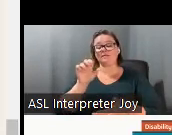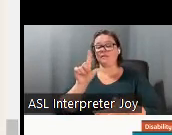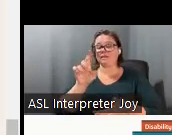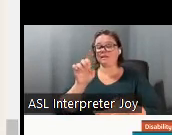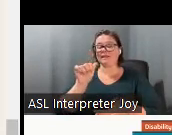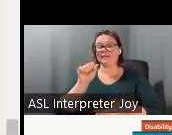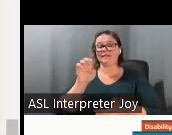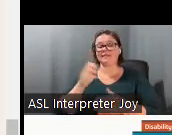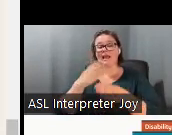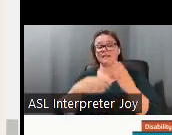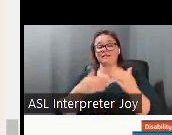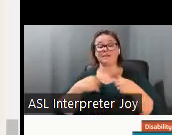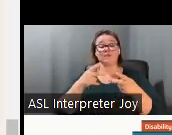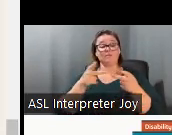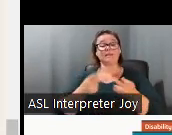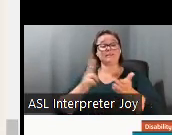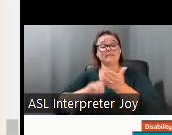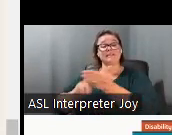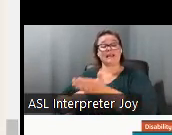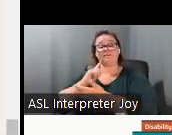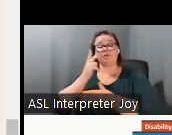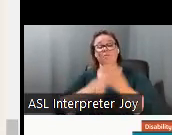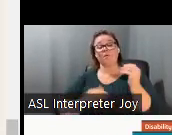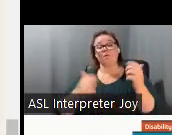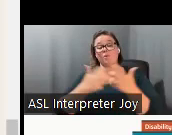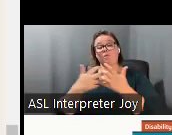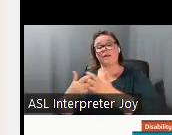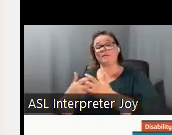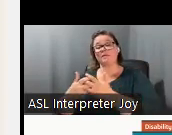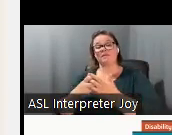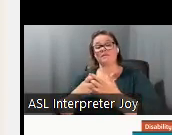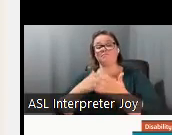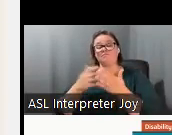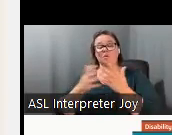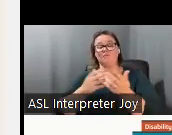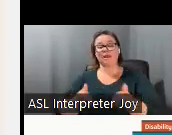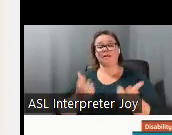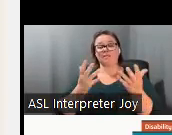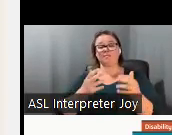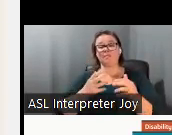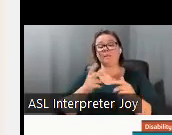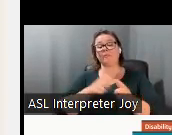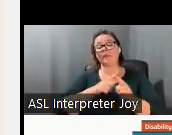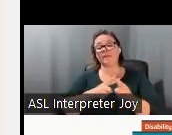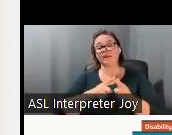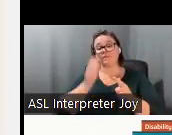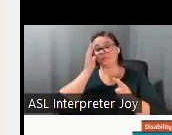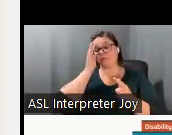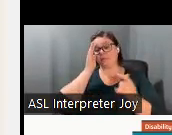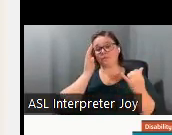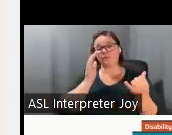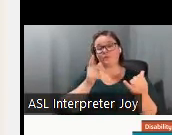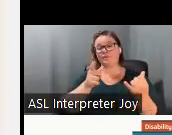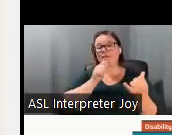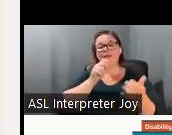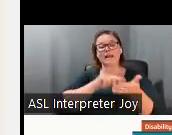to sign it for both roommates or however many roommates there might be. And now this isn't intended,